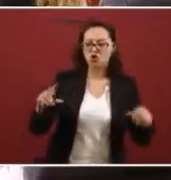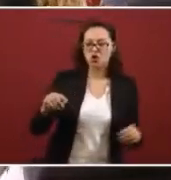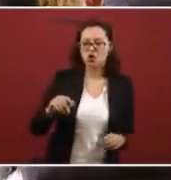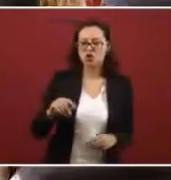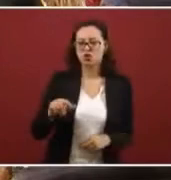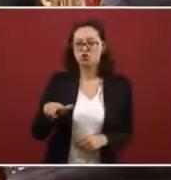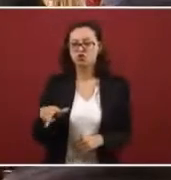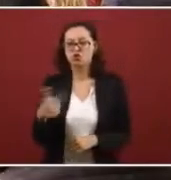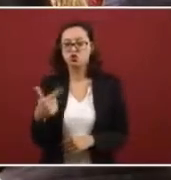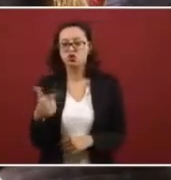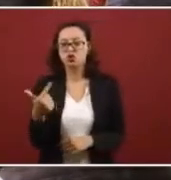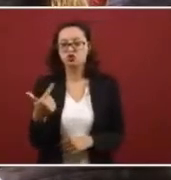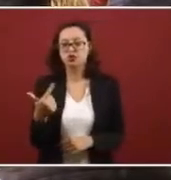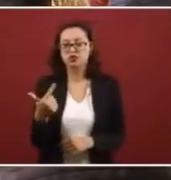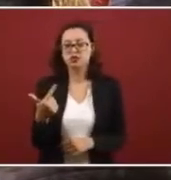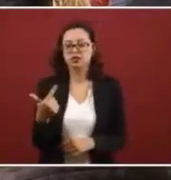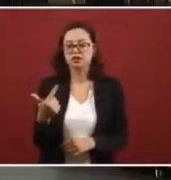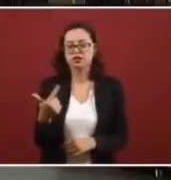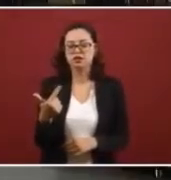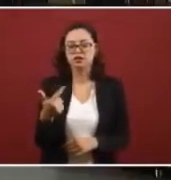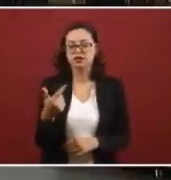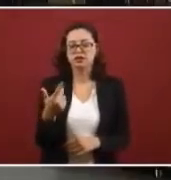Doce.